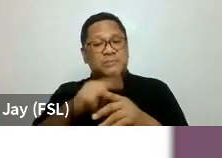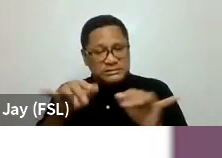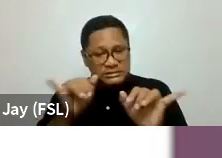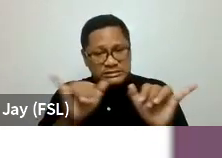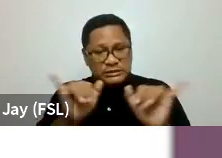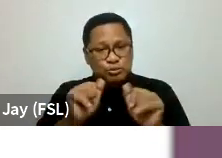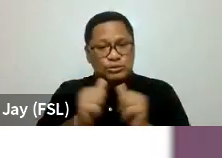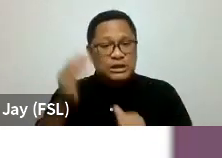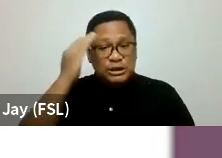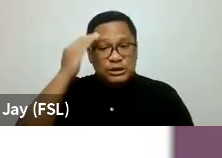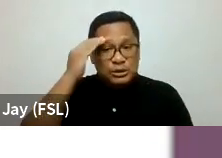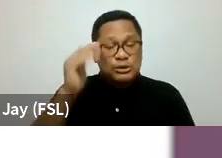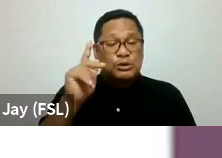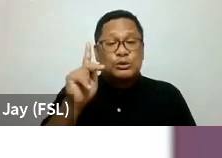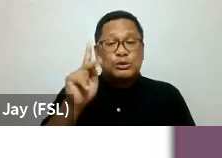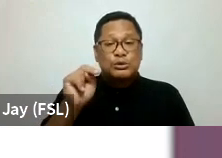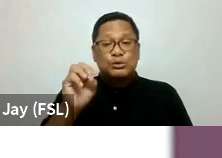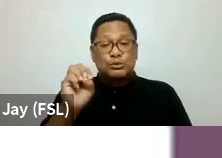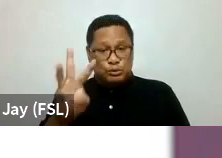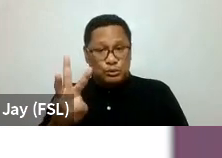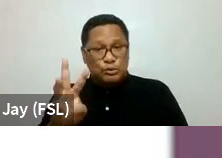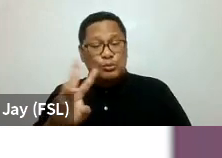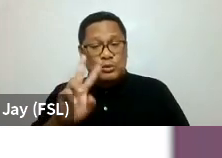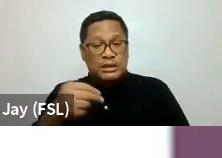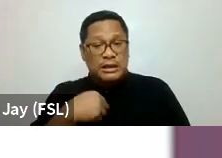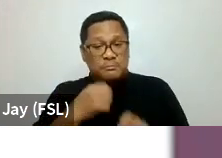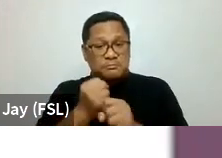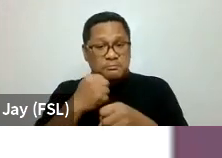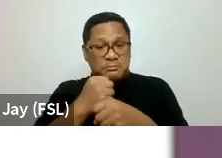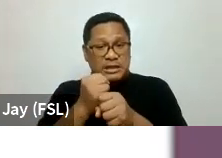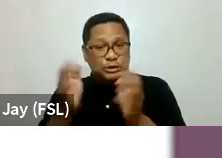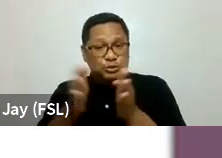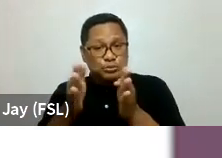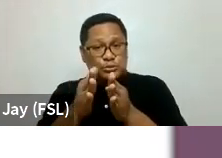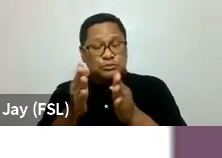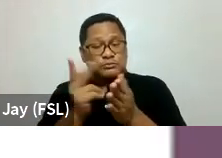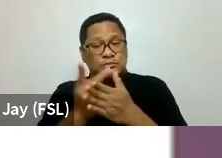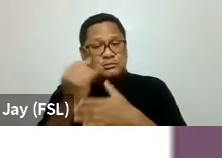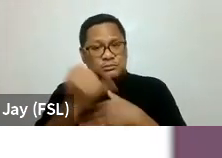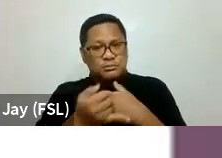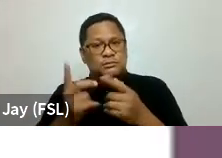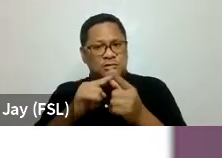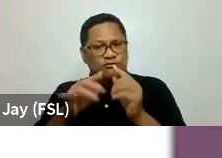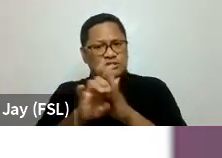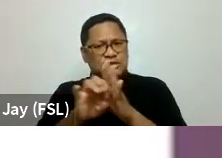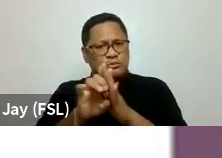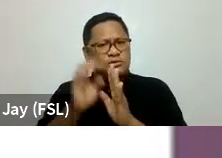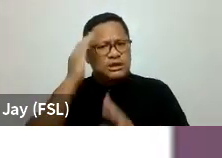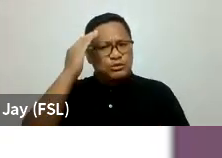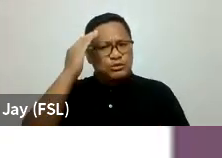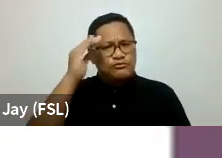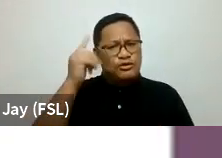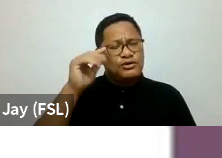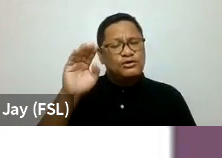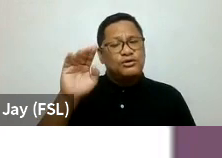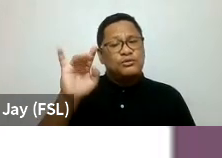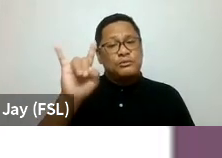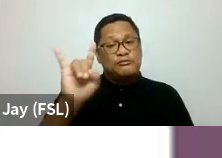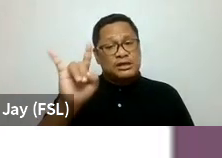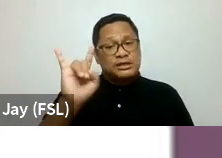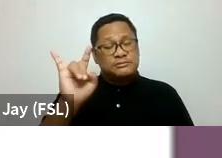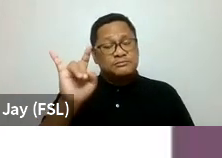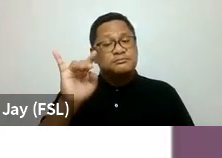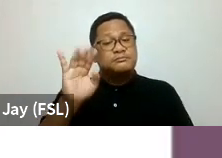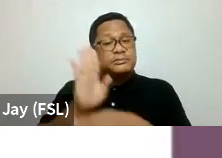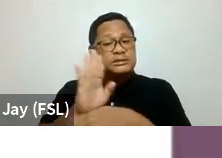Okay? As I do these small projects, my knowledge of the advertising business, my knowledge of